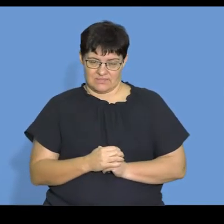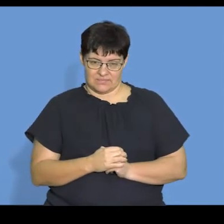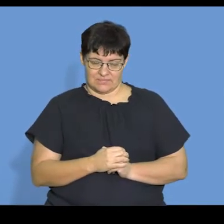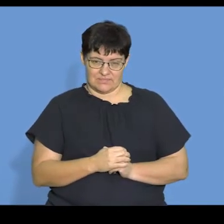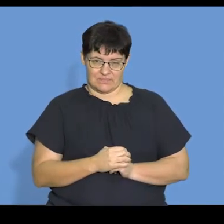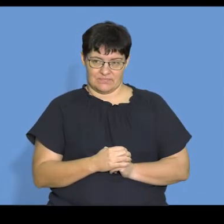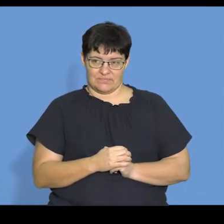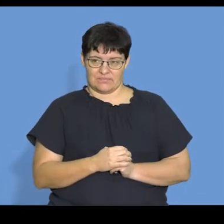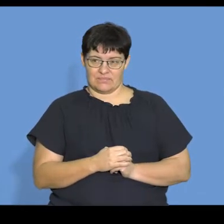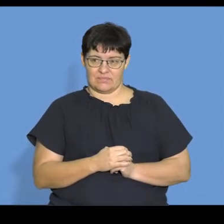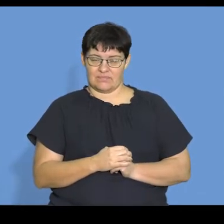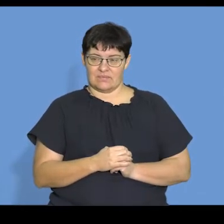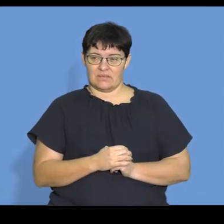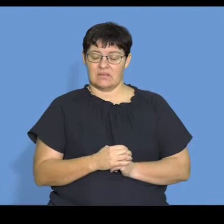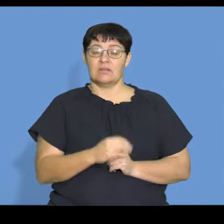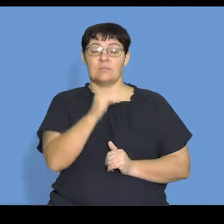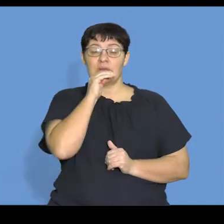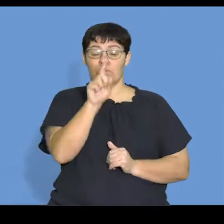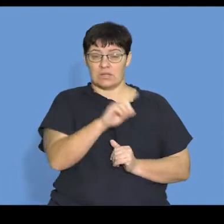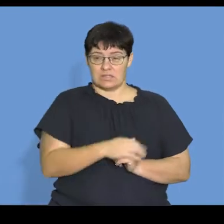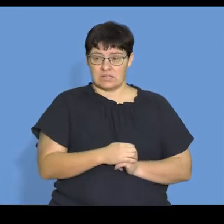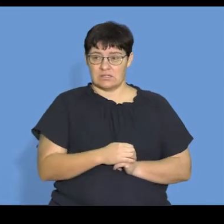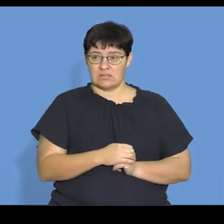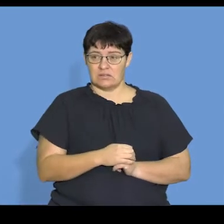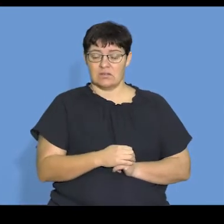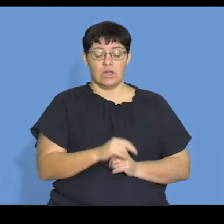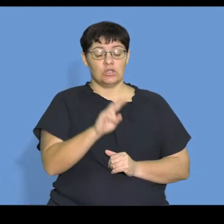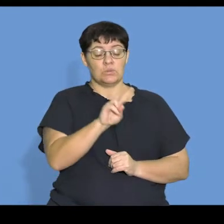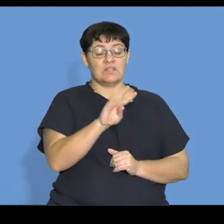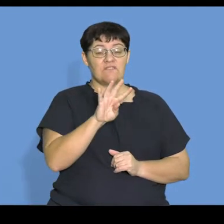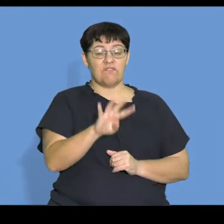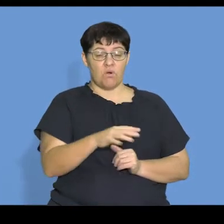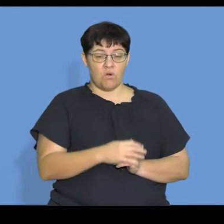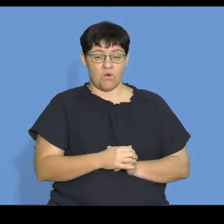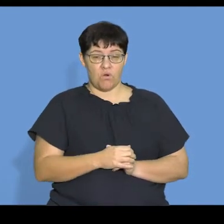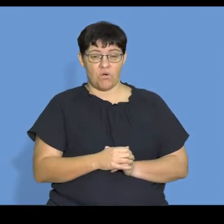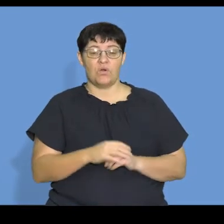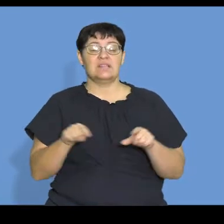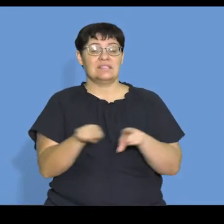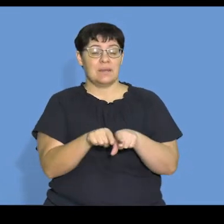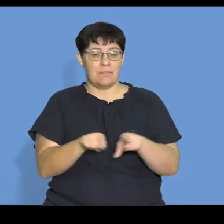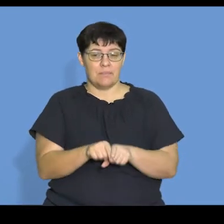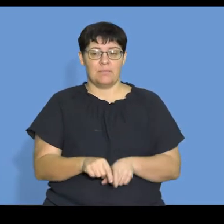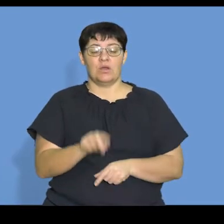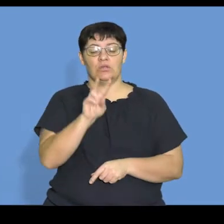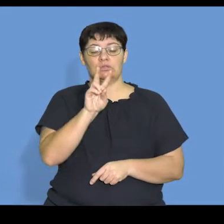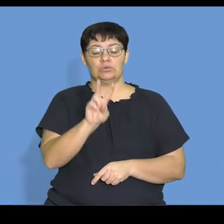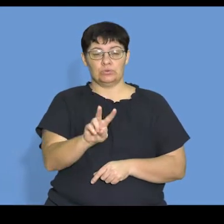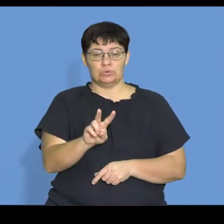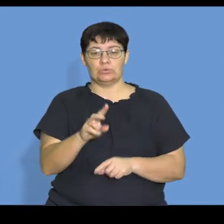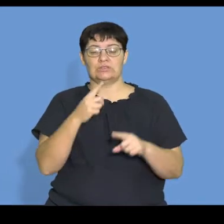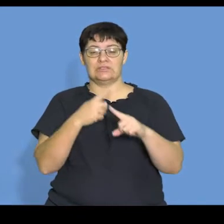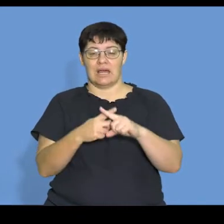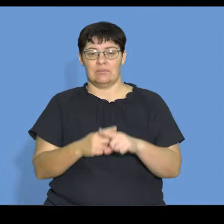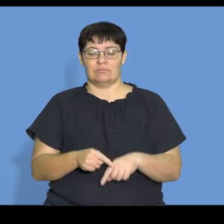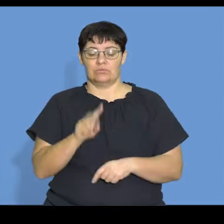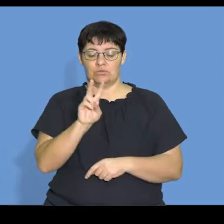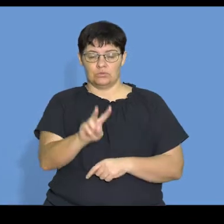once. So it means that 24 is the same as 2 multiplied by